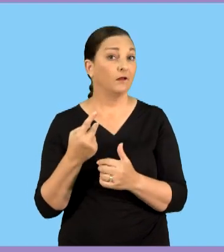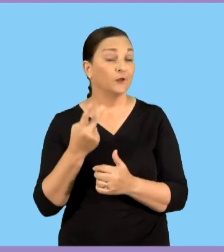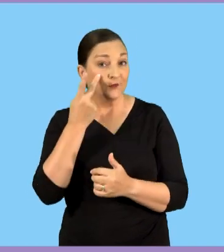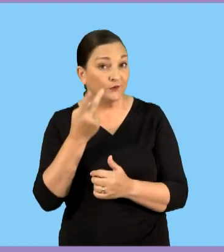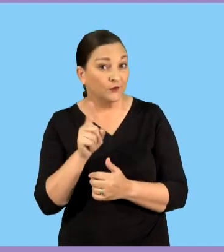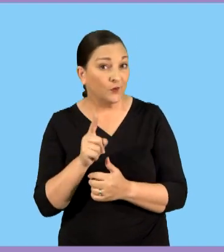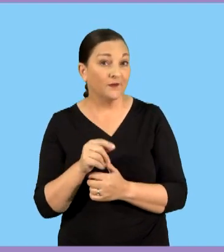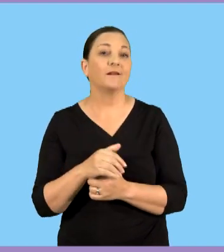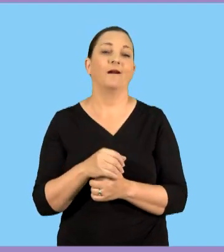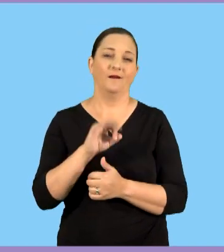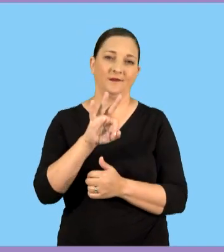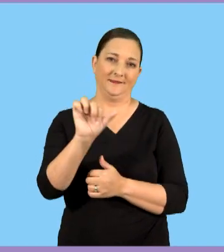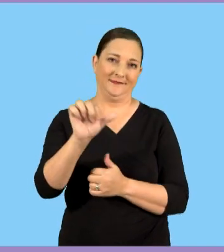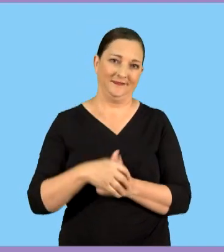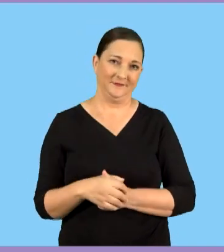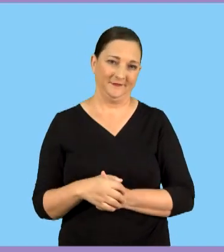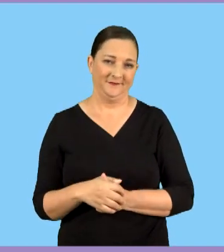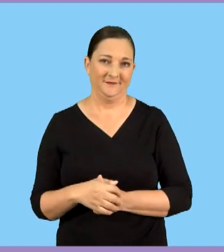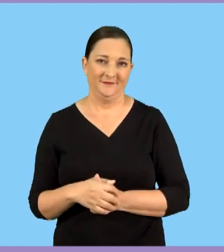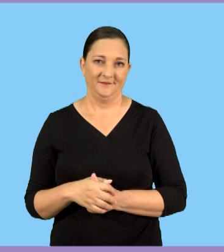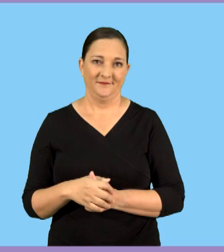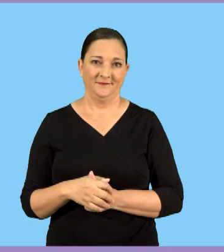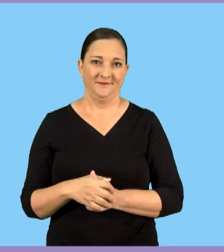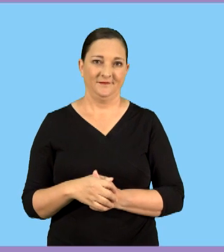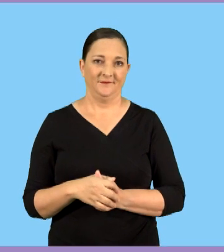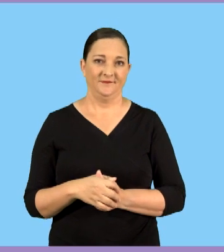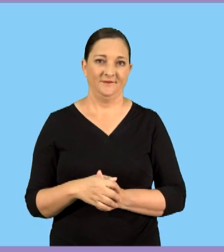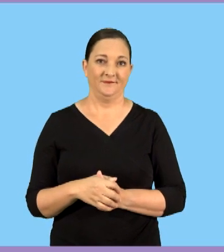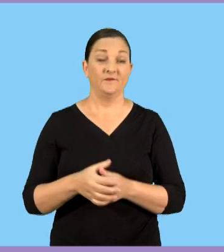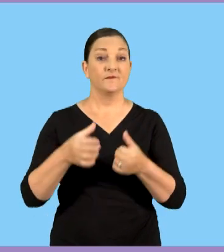We are looking at 36.